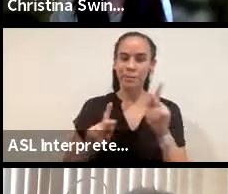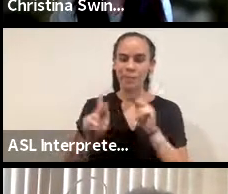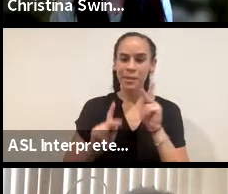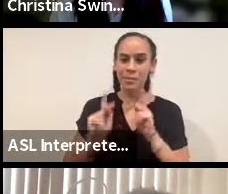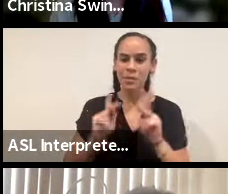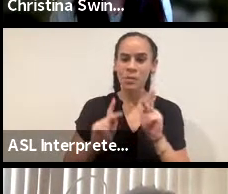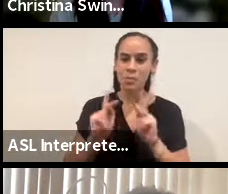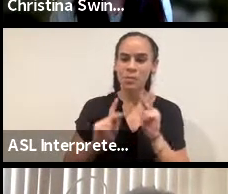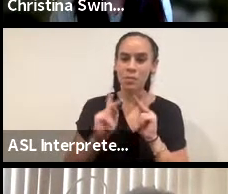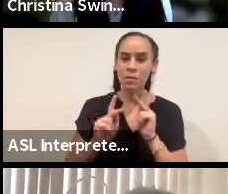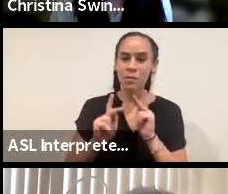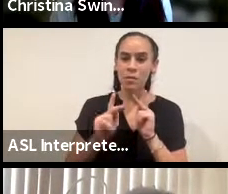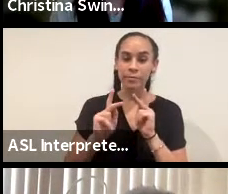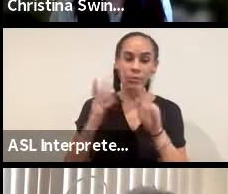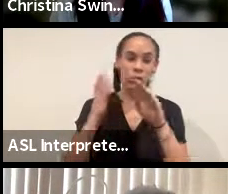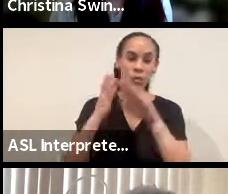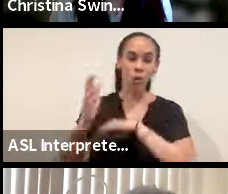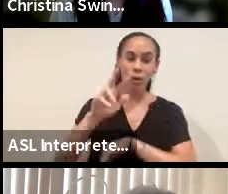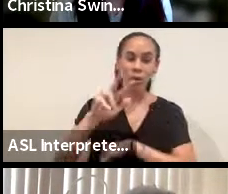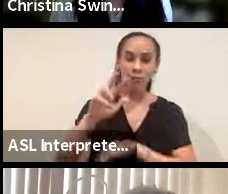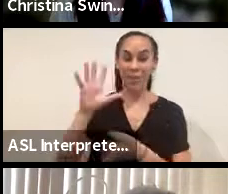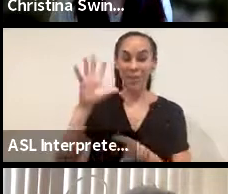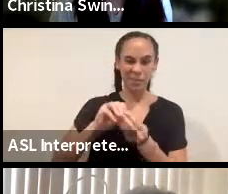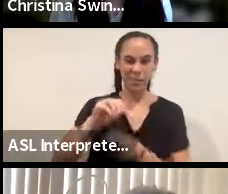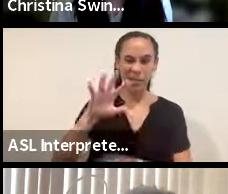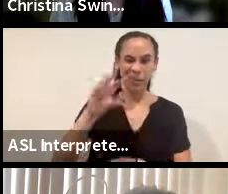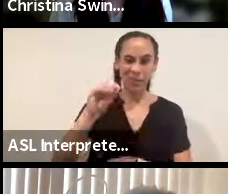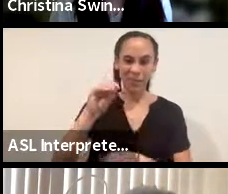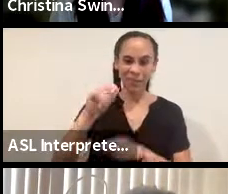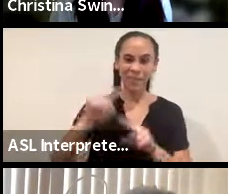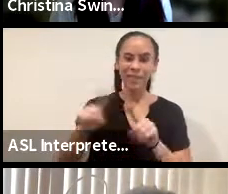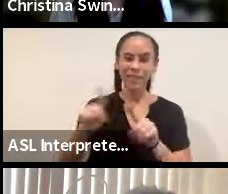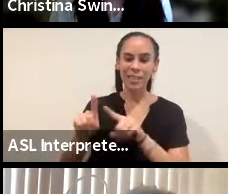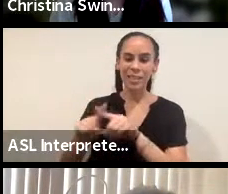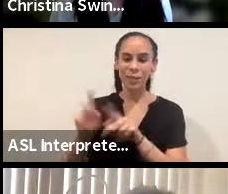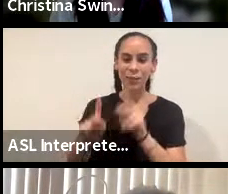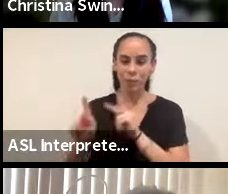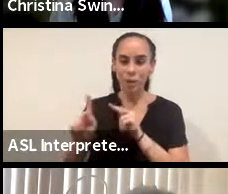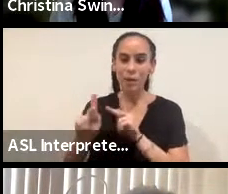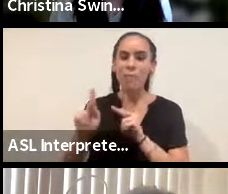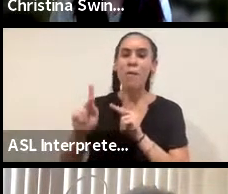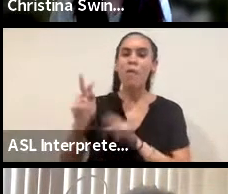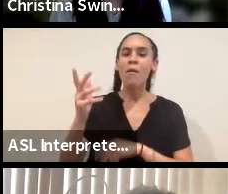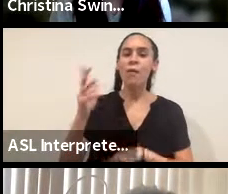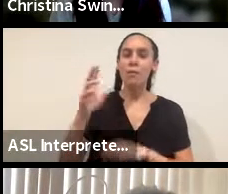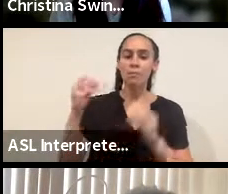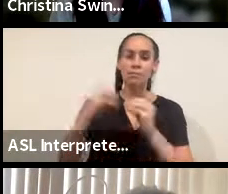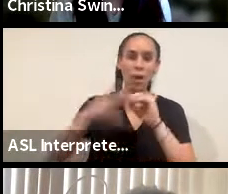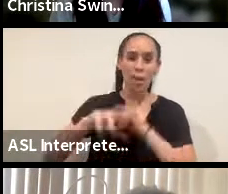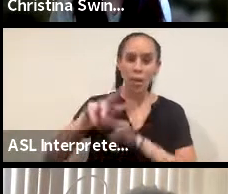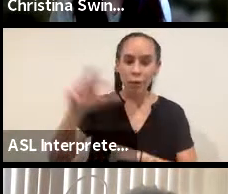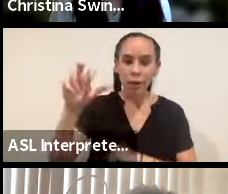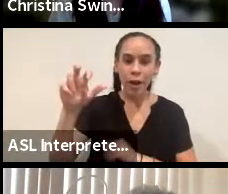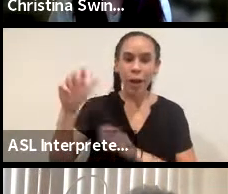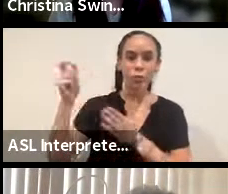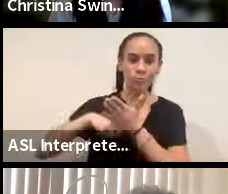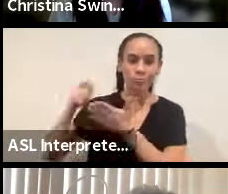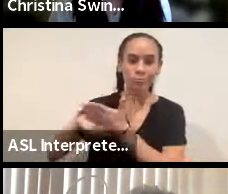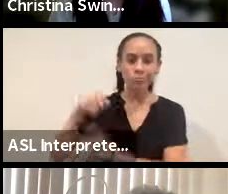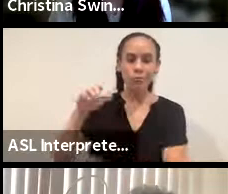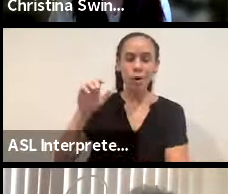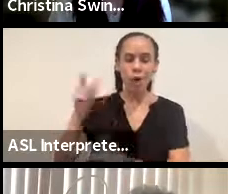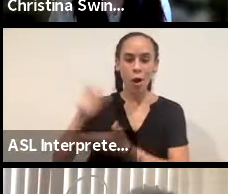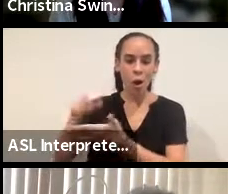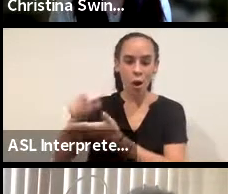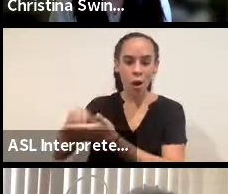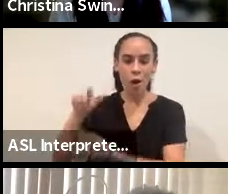more than 300 articles and books. Did a lot of reading and a lot of searching, and then so many colleagues,